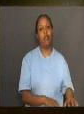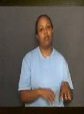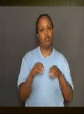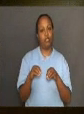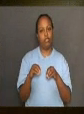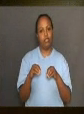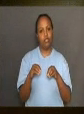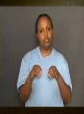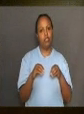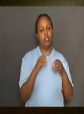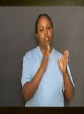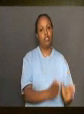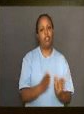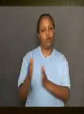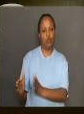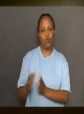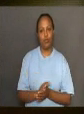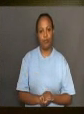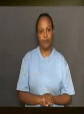Students, let's get ready.